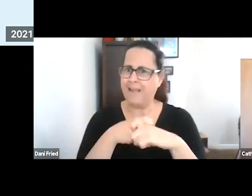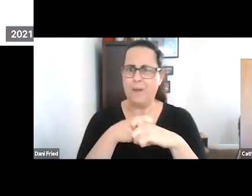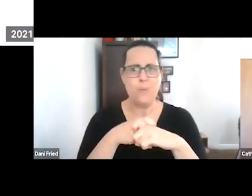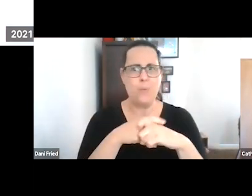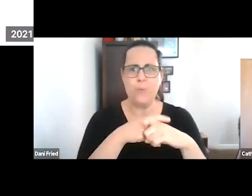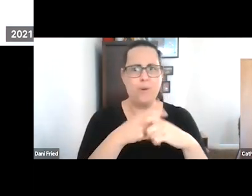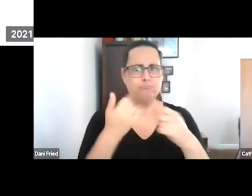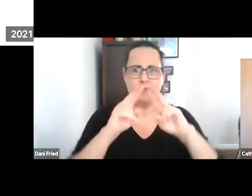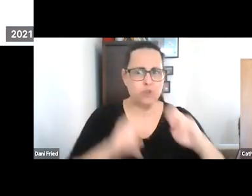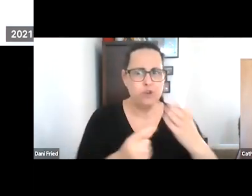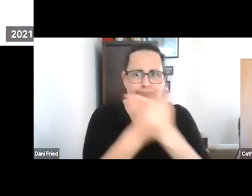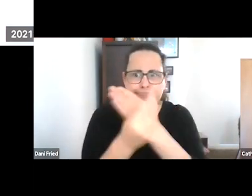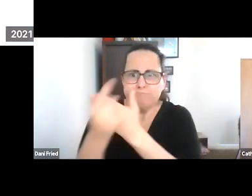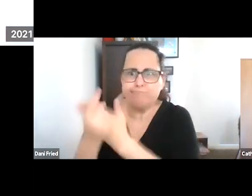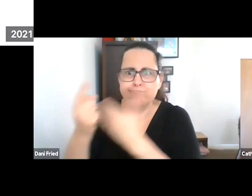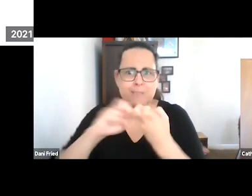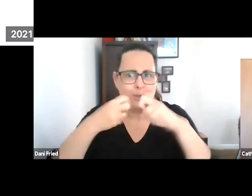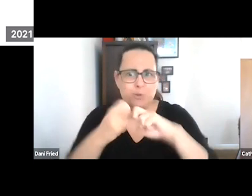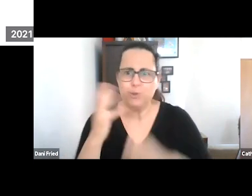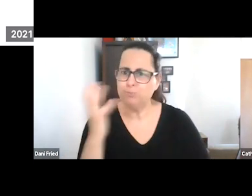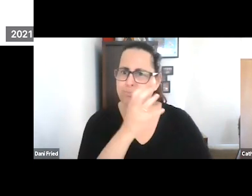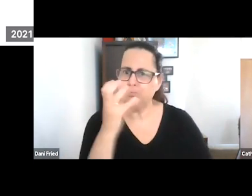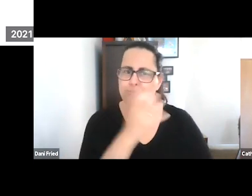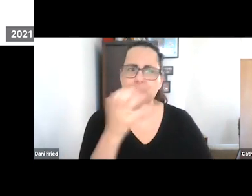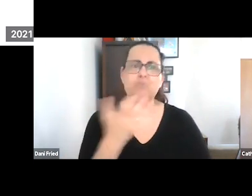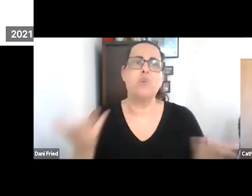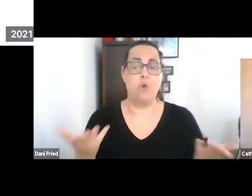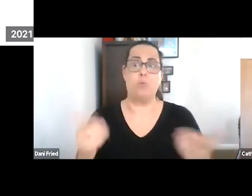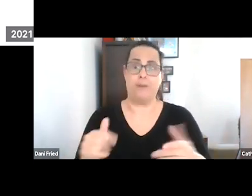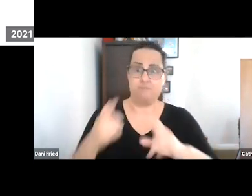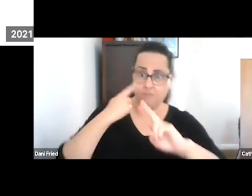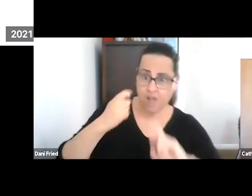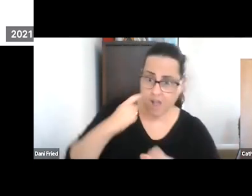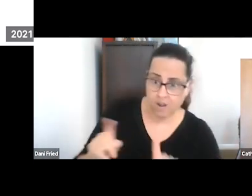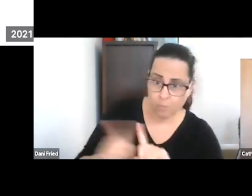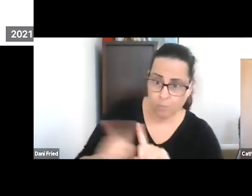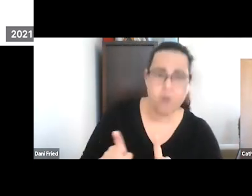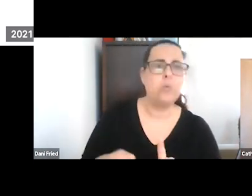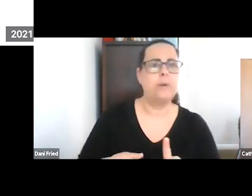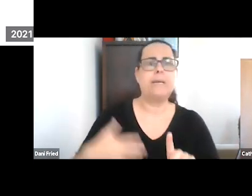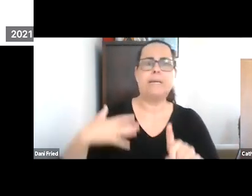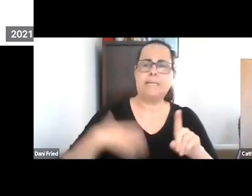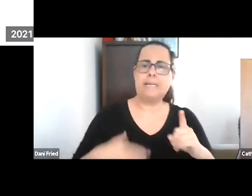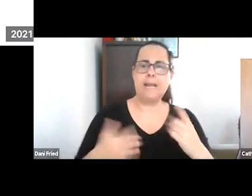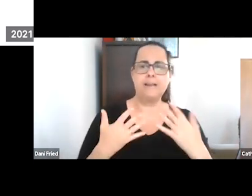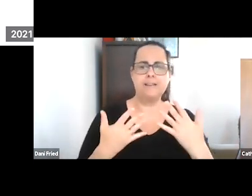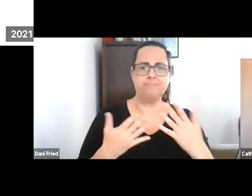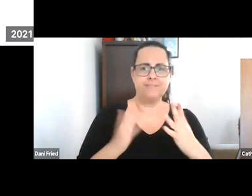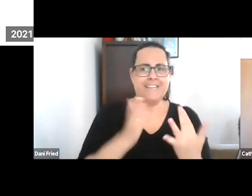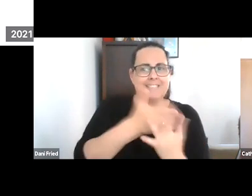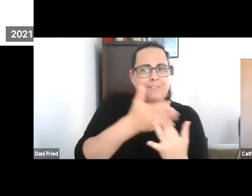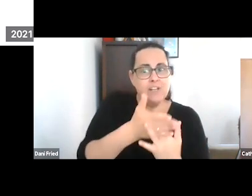up. And I guess that's part of what we discovered, that we need a multimodal intervention